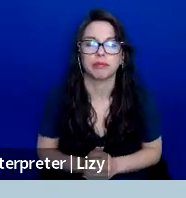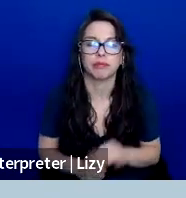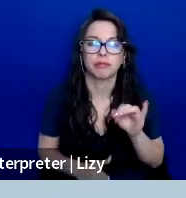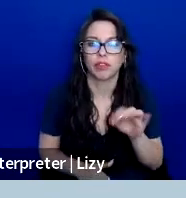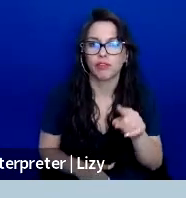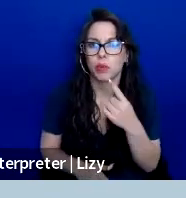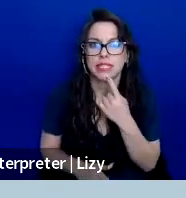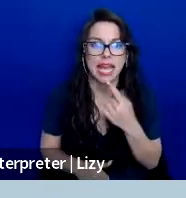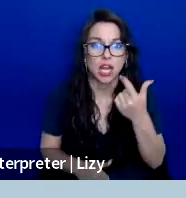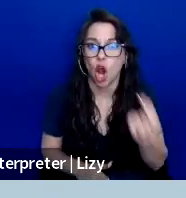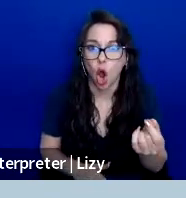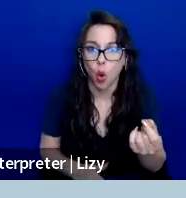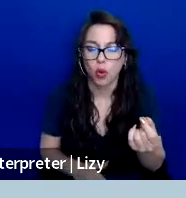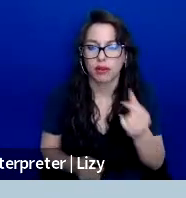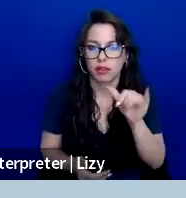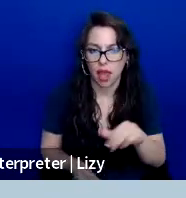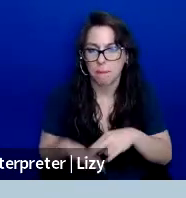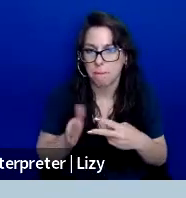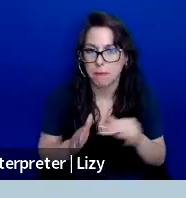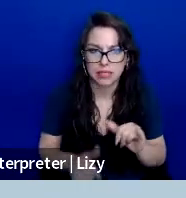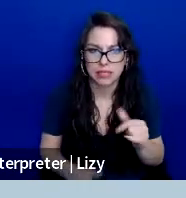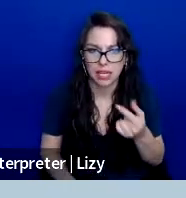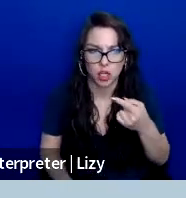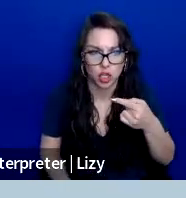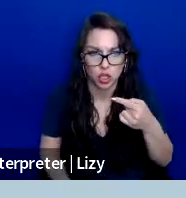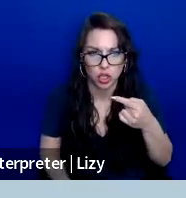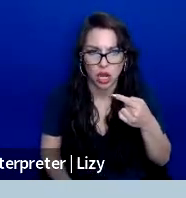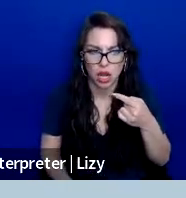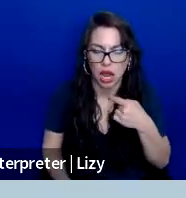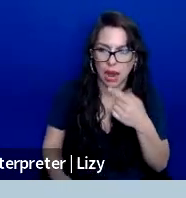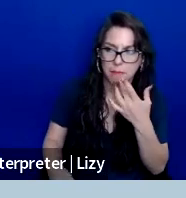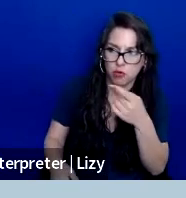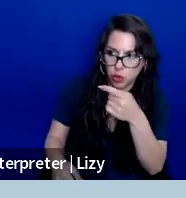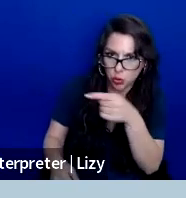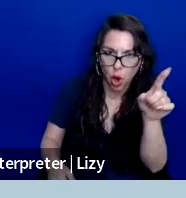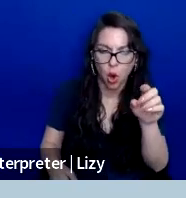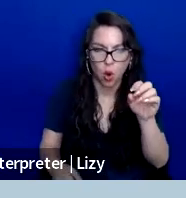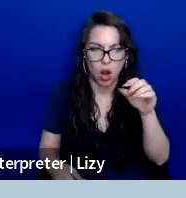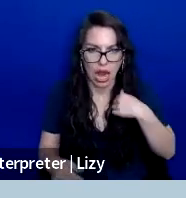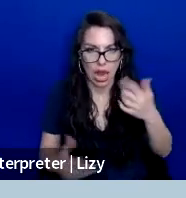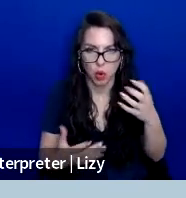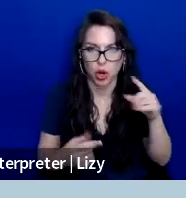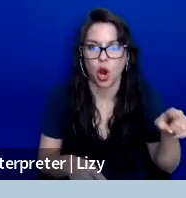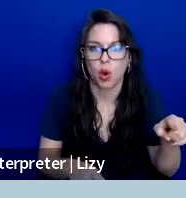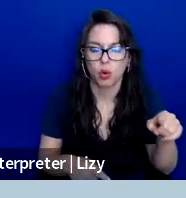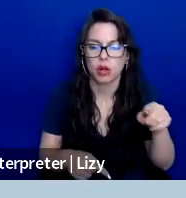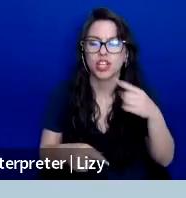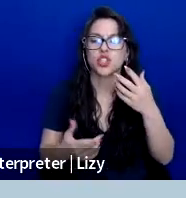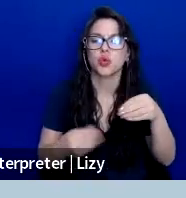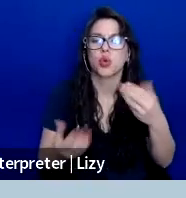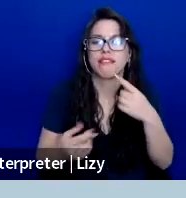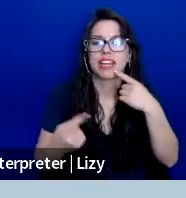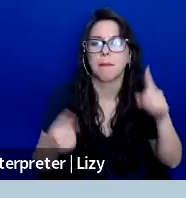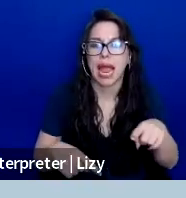saying go, that could mean like go, like I want you to go, or I want to go, or giving a command like go,